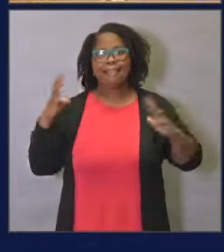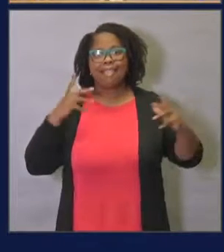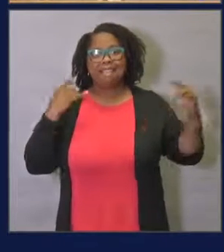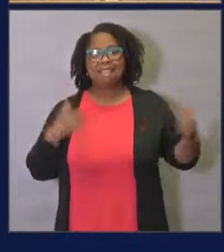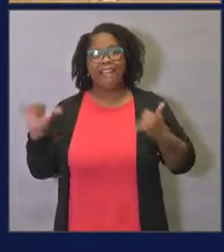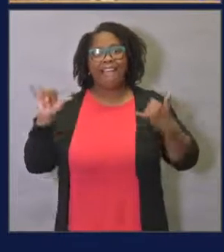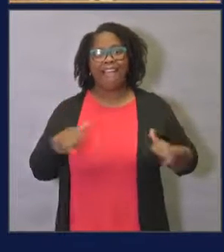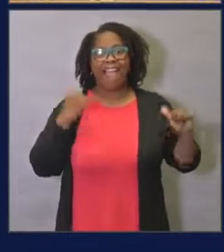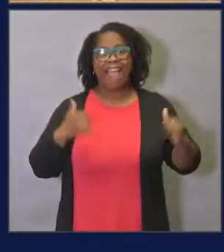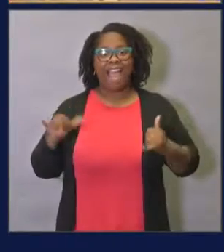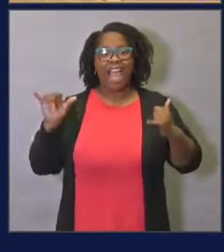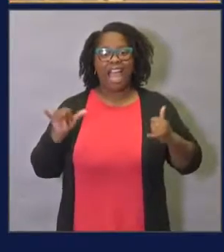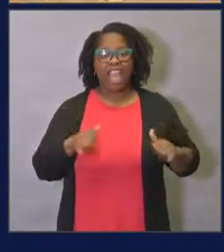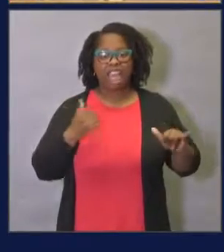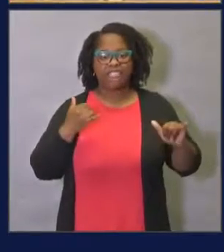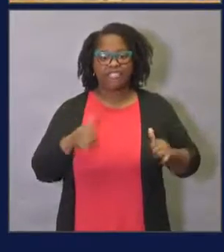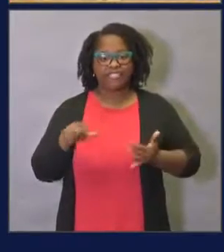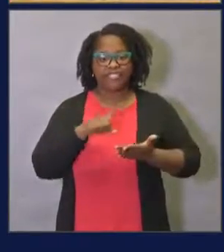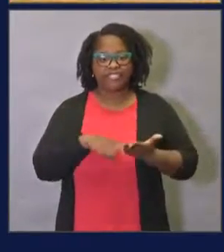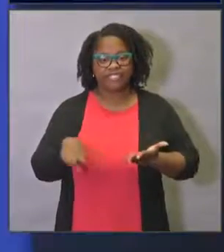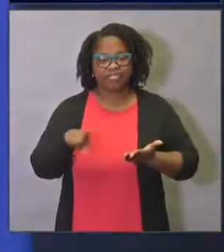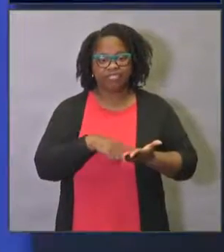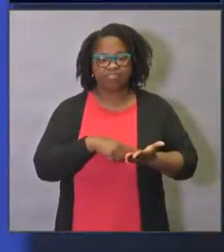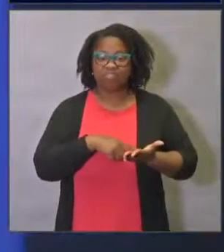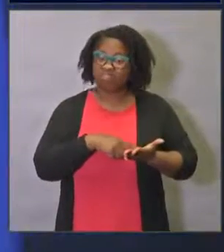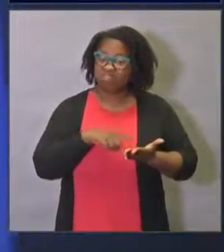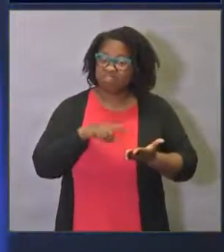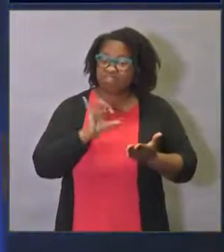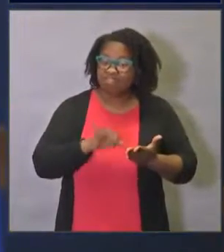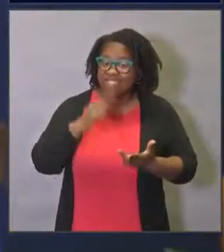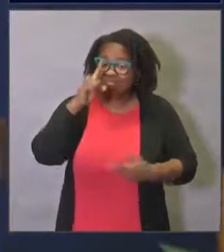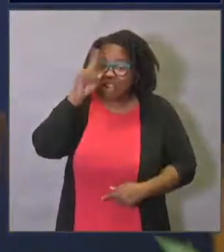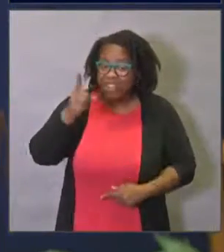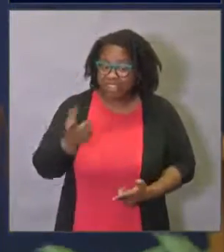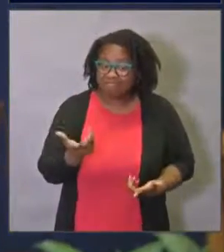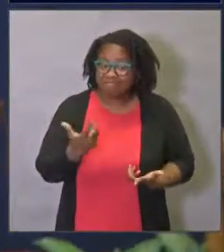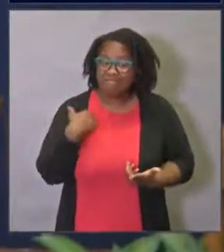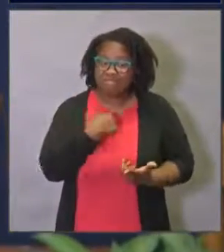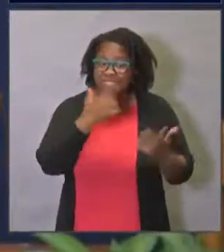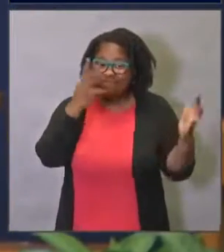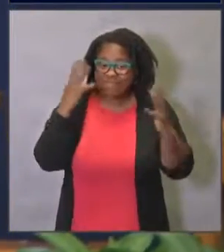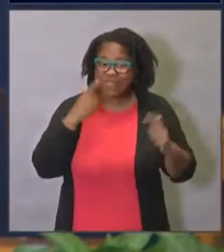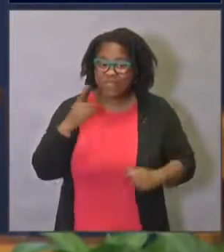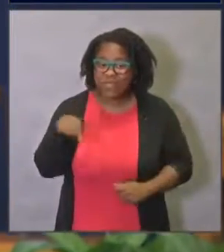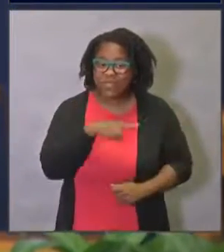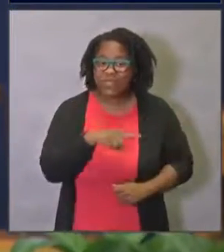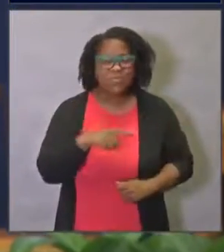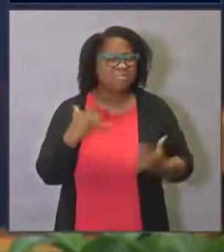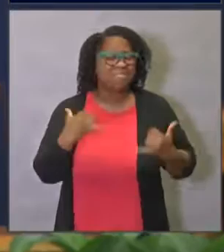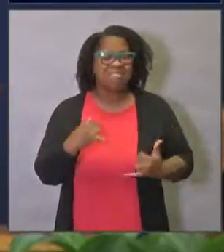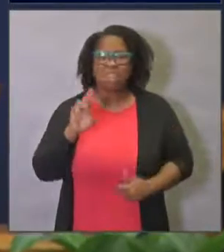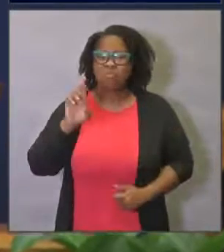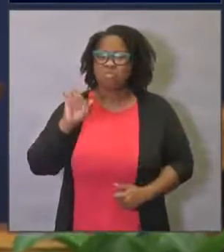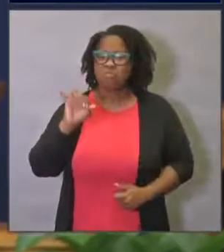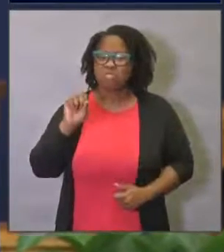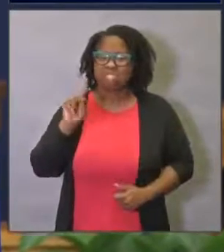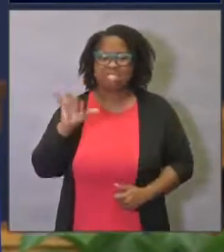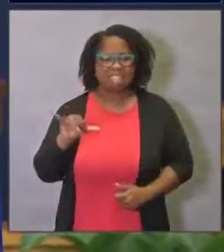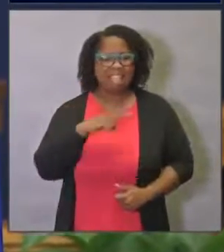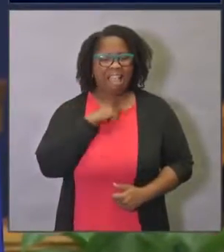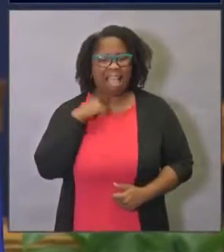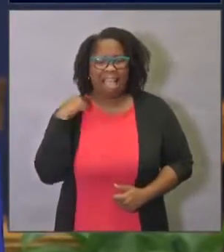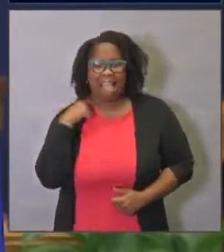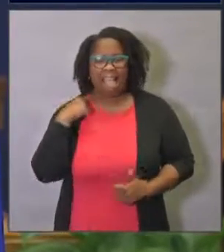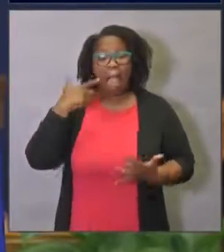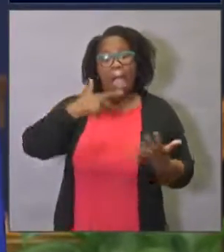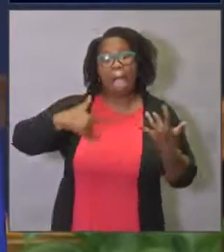being canceled. This is the smart thing to do, and we applaud you. It's simply too risky to mingle with others from